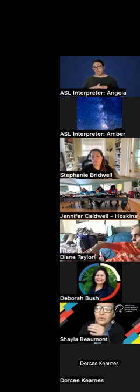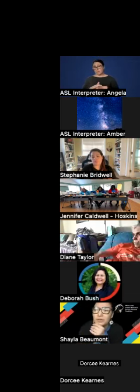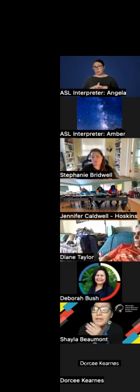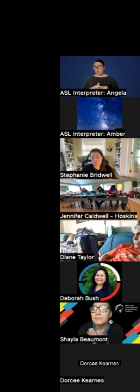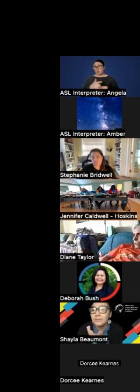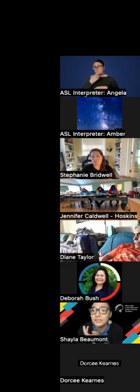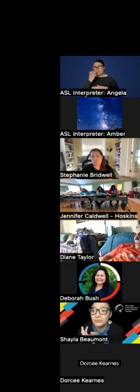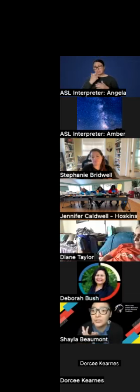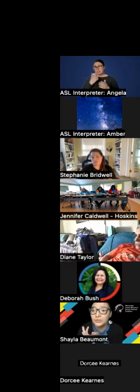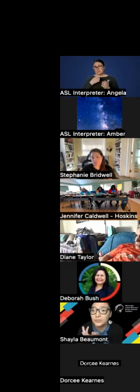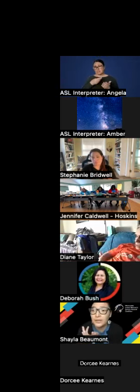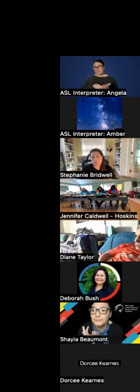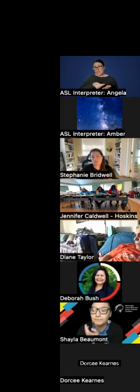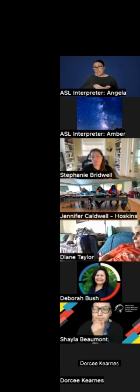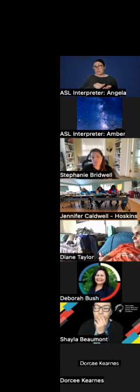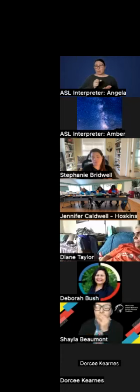funding, or maybe due